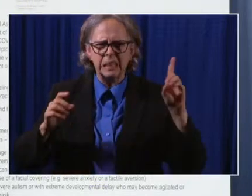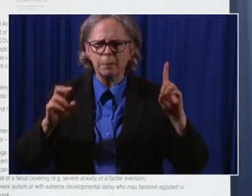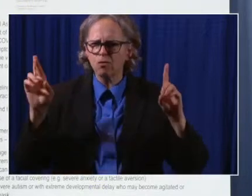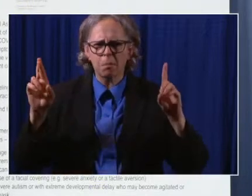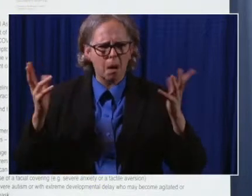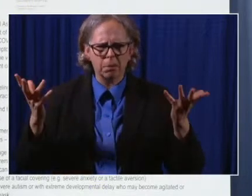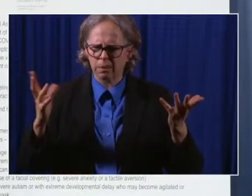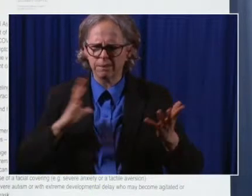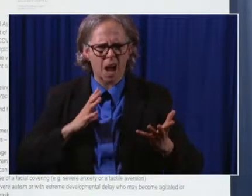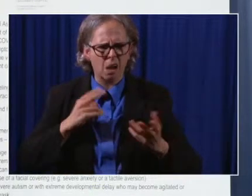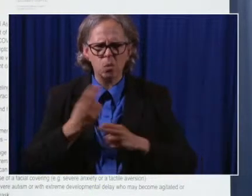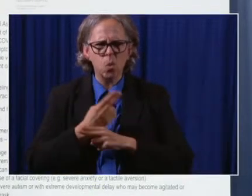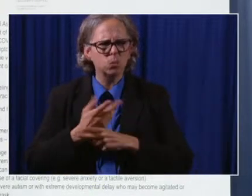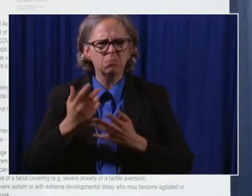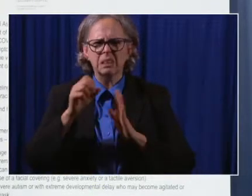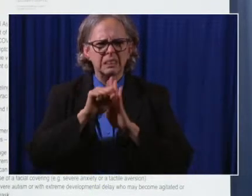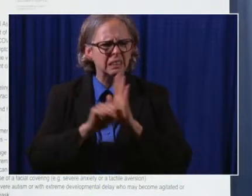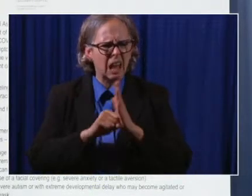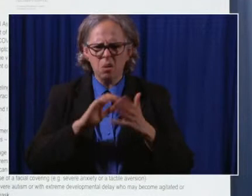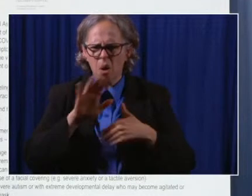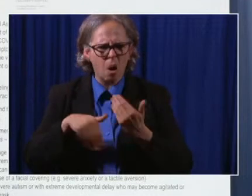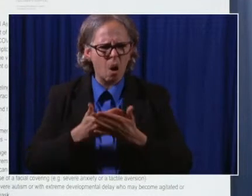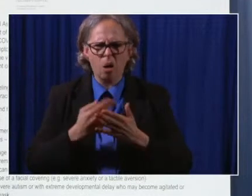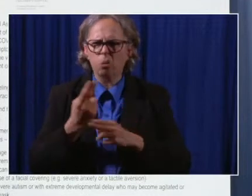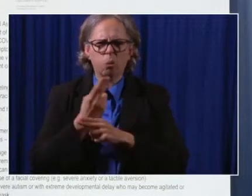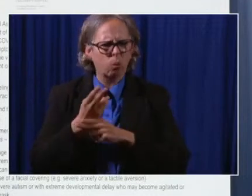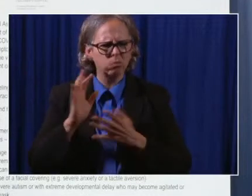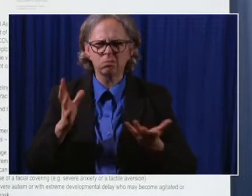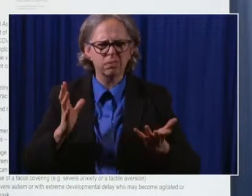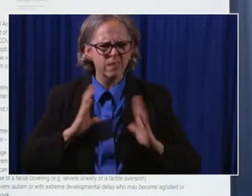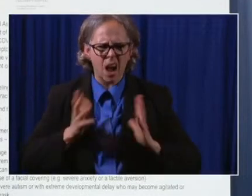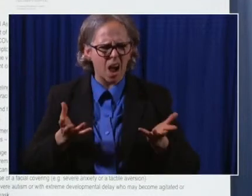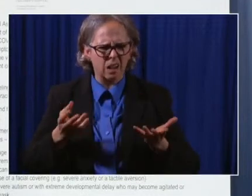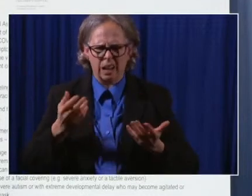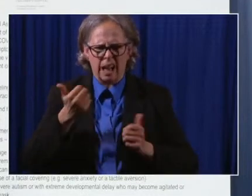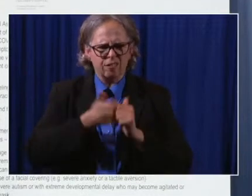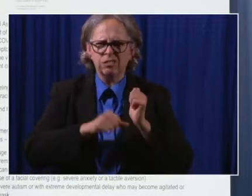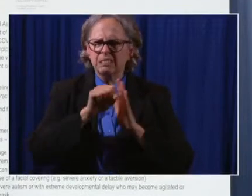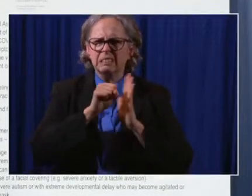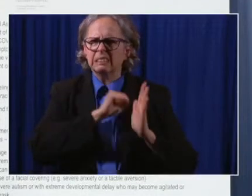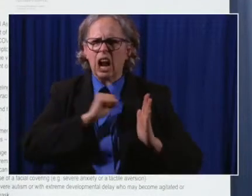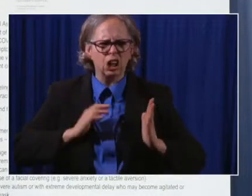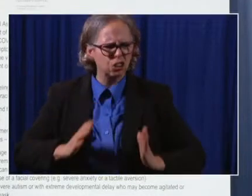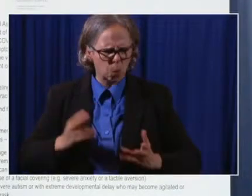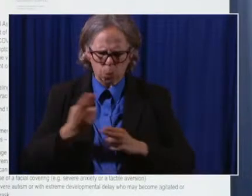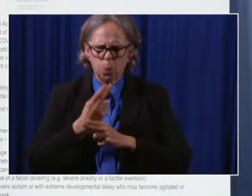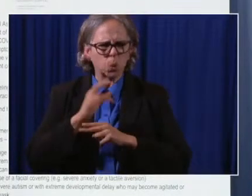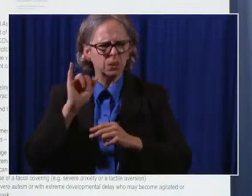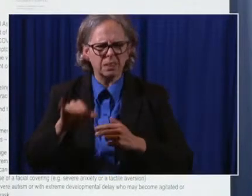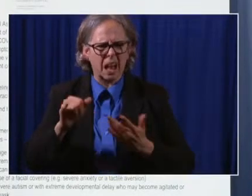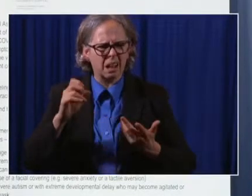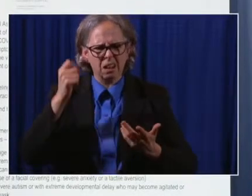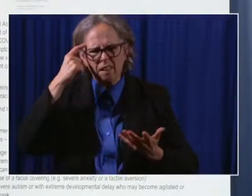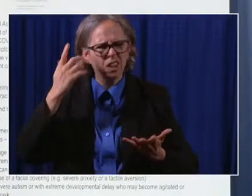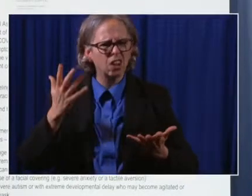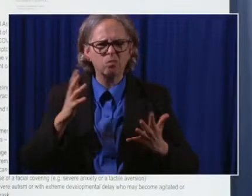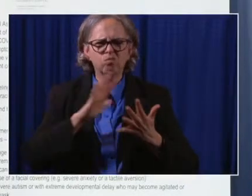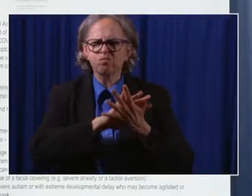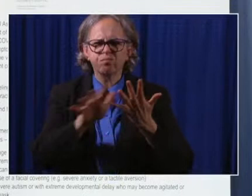state of the union. Probably everybody that ran for U.S. Senate this year used them. Everybody ran for governor in every state probably used